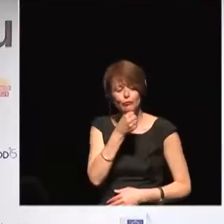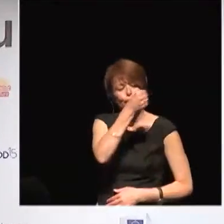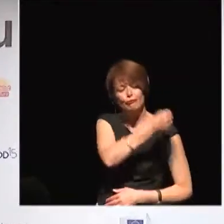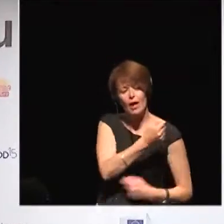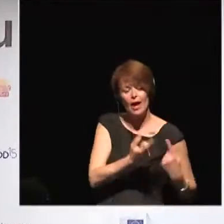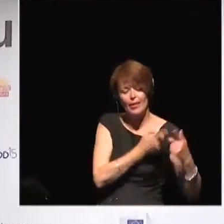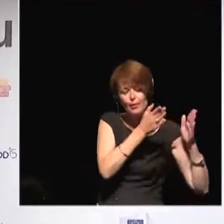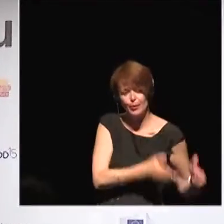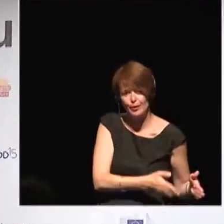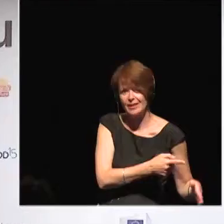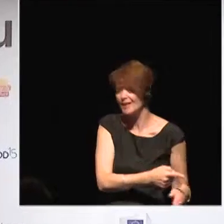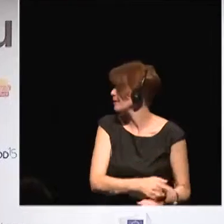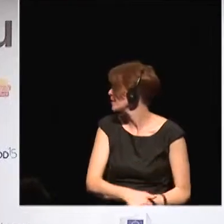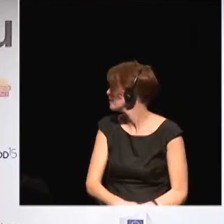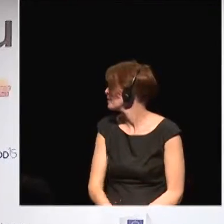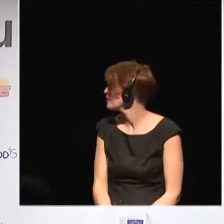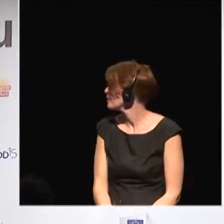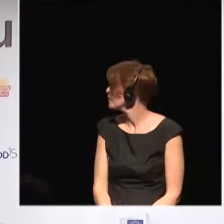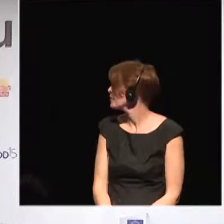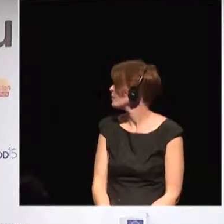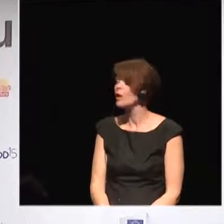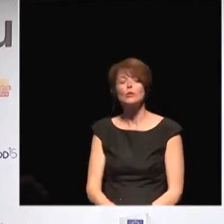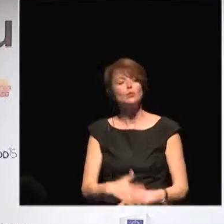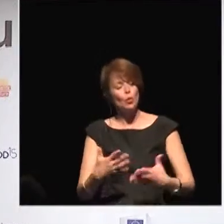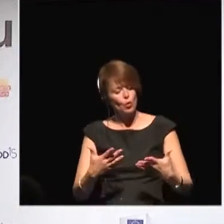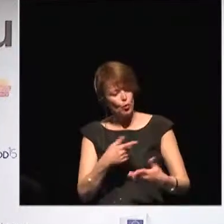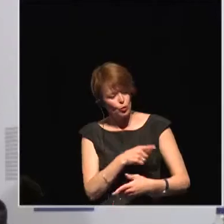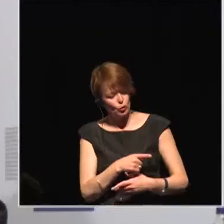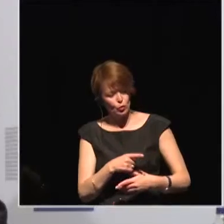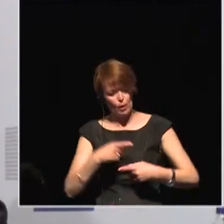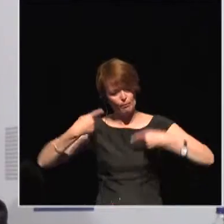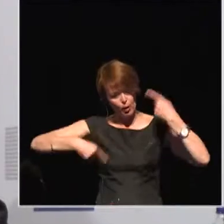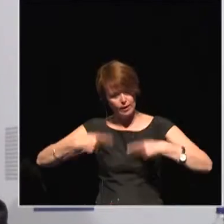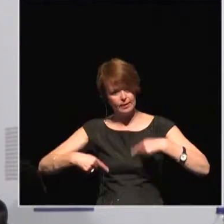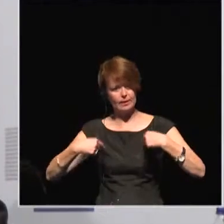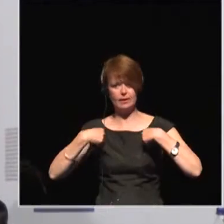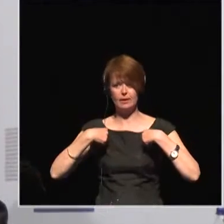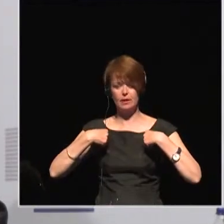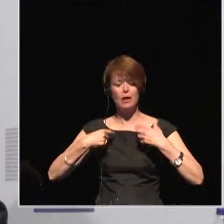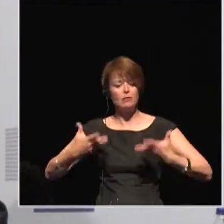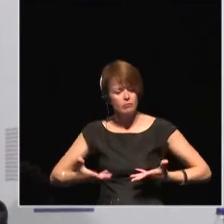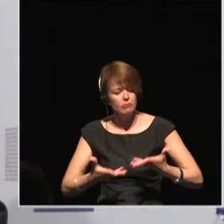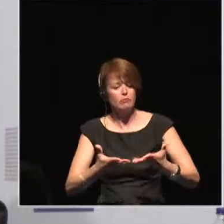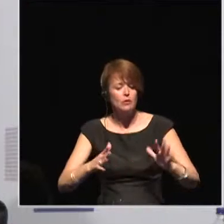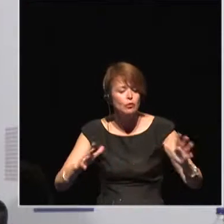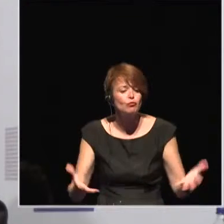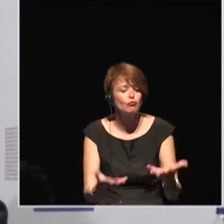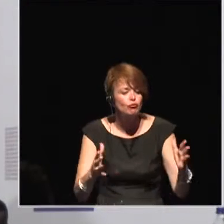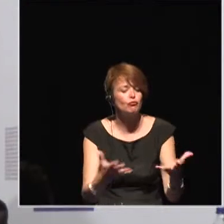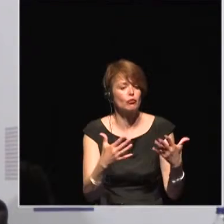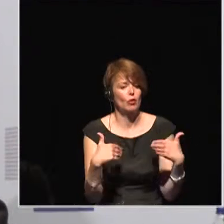Enabling is creating the condition for, which is mainly up to political choices, governments, and